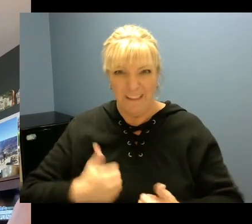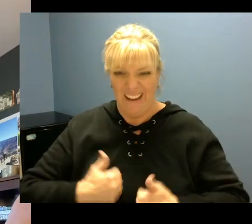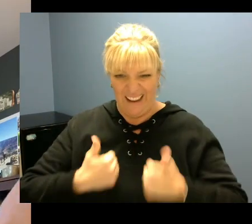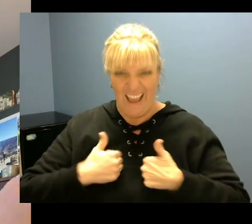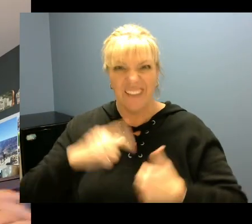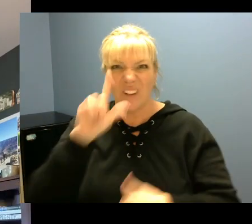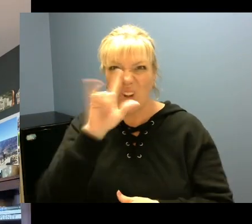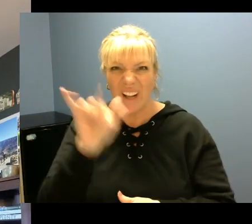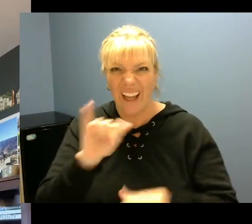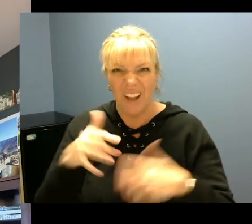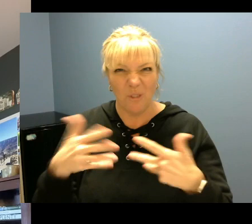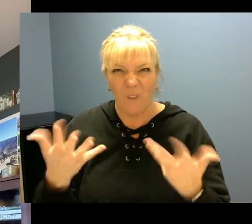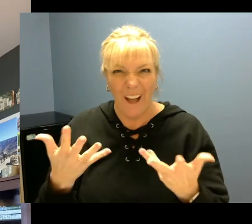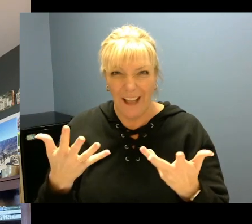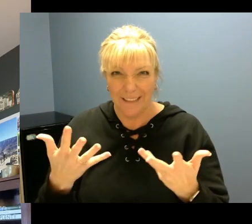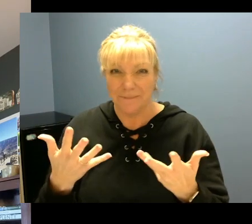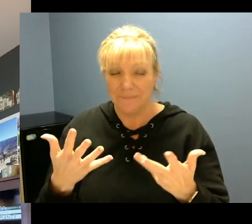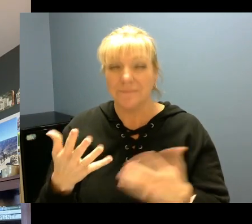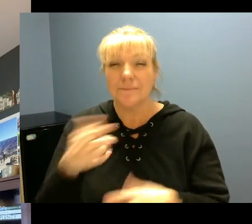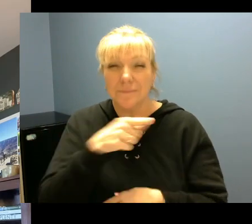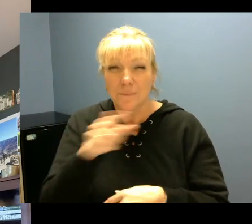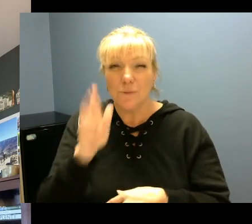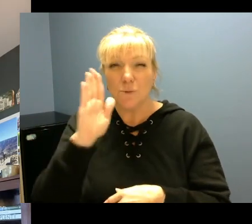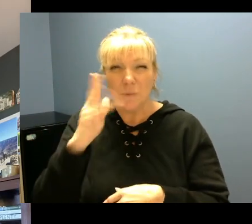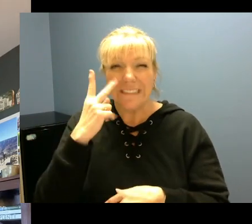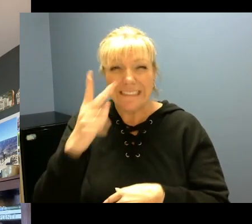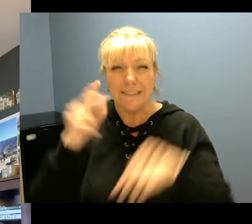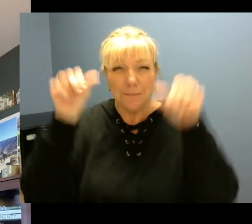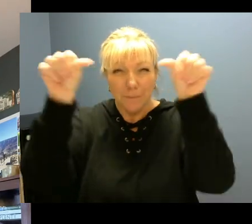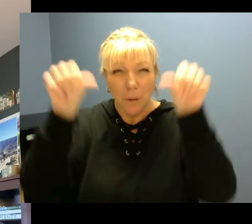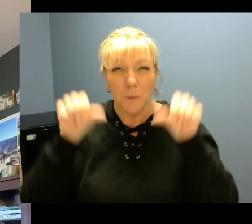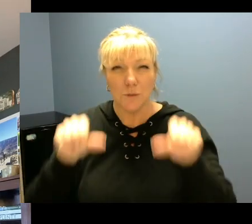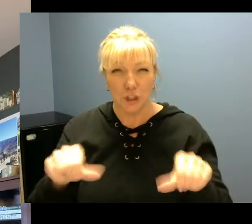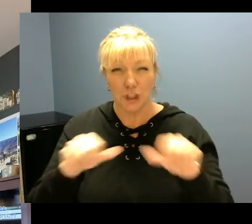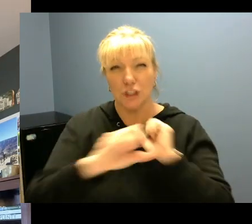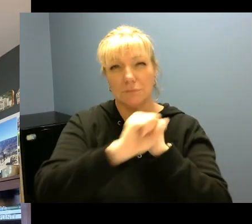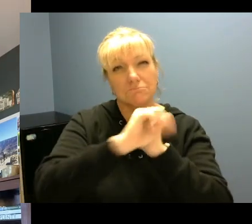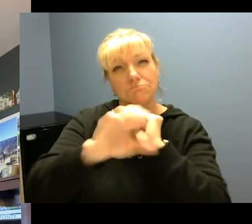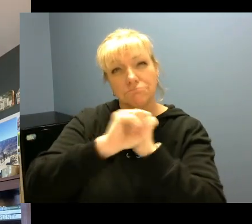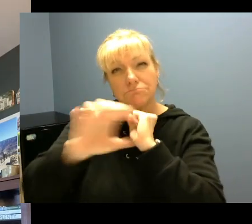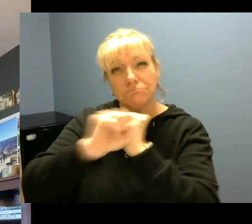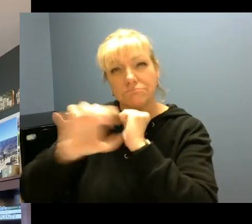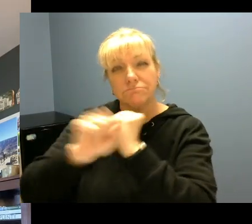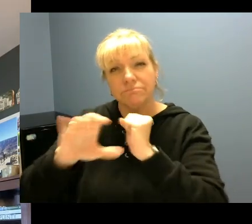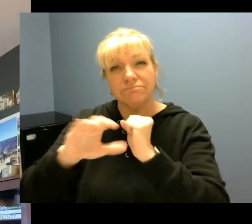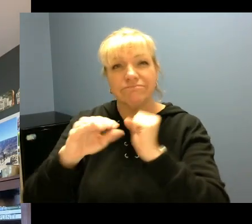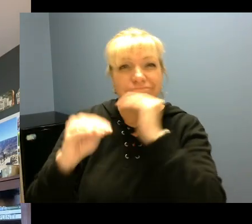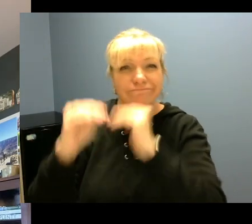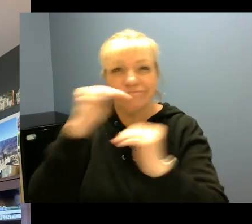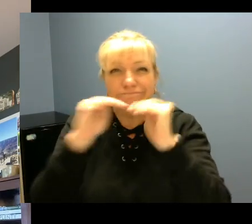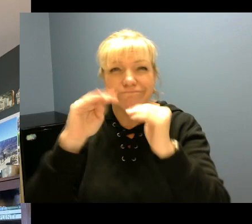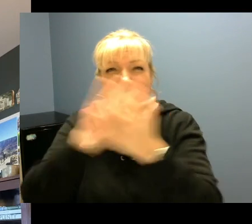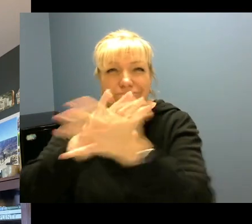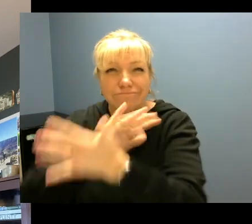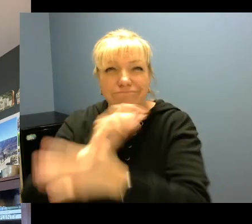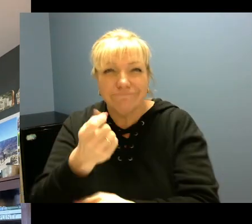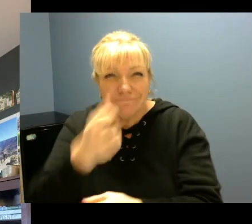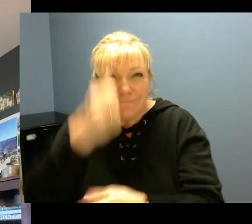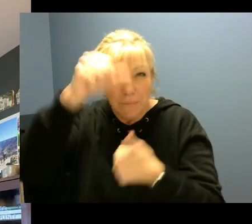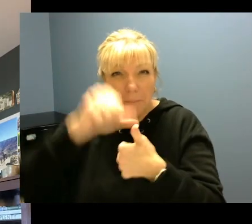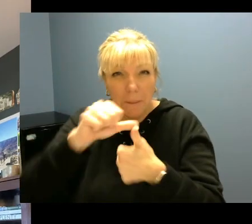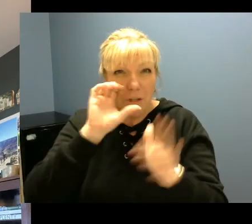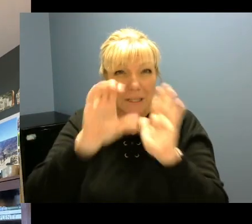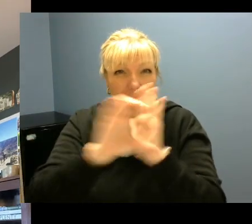things you're going to do there is you're going to look at propaganda posters. And we've looked at this before, right? Like we talked about like images of